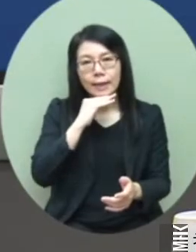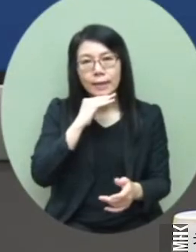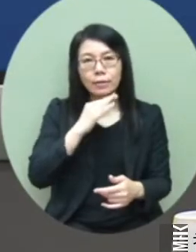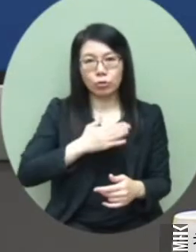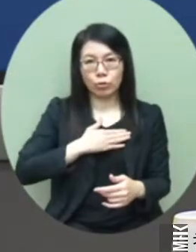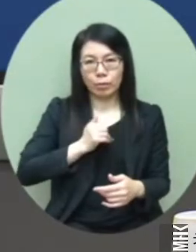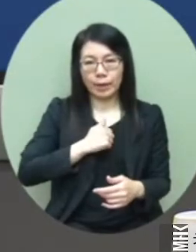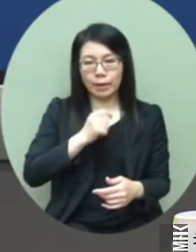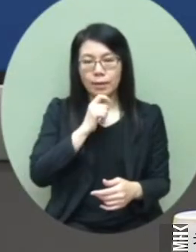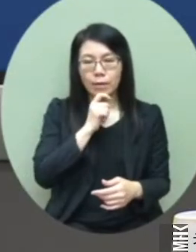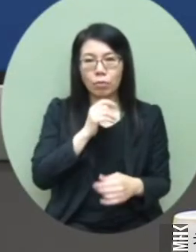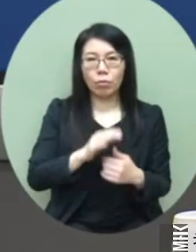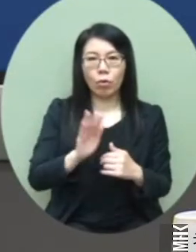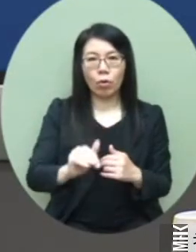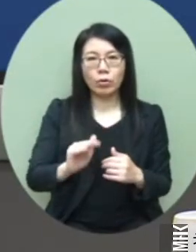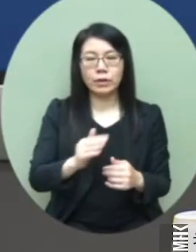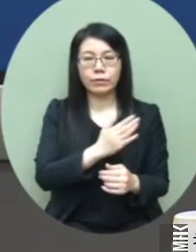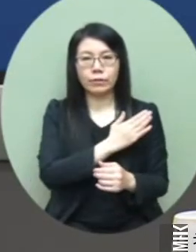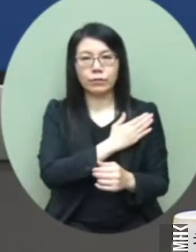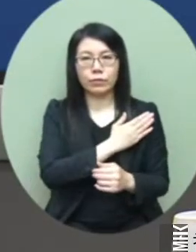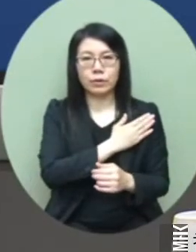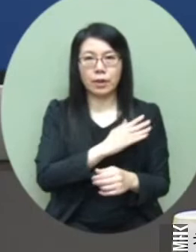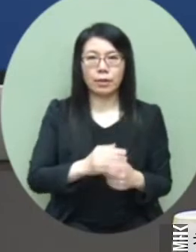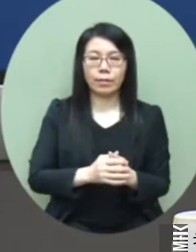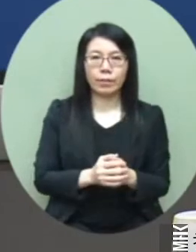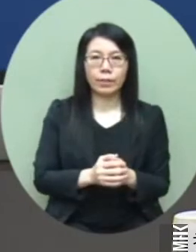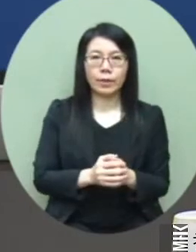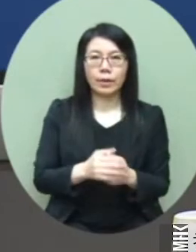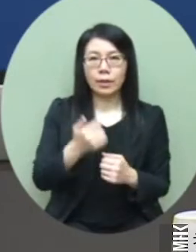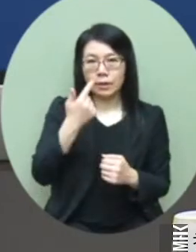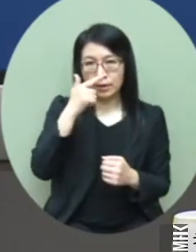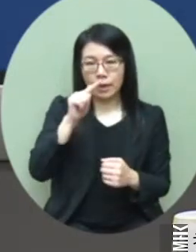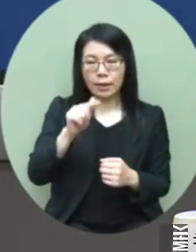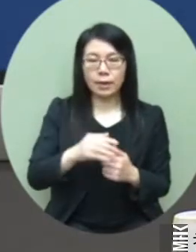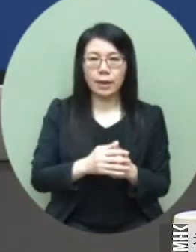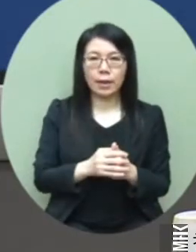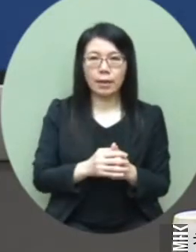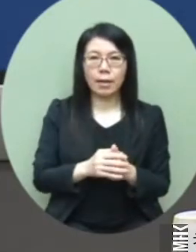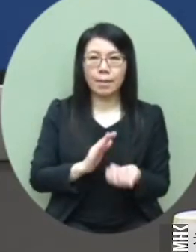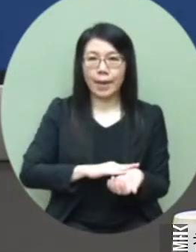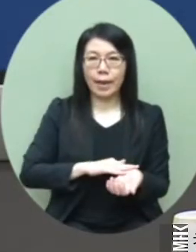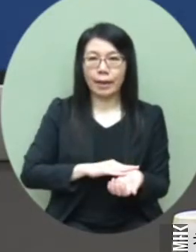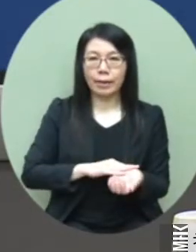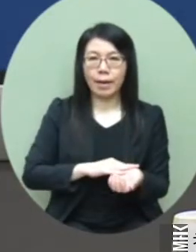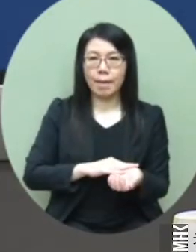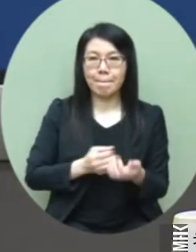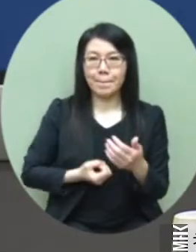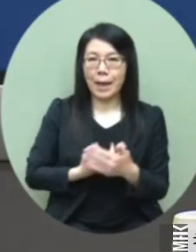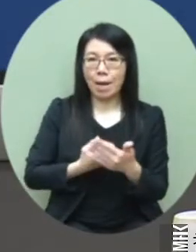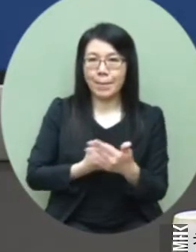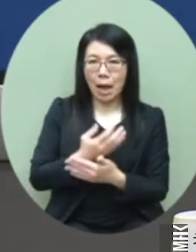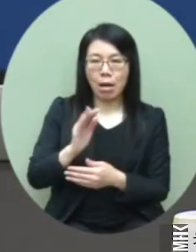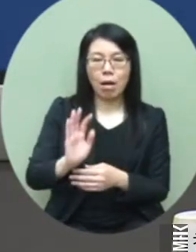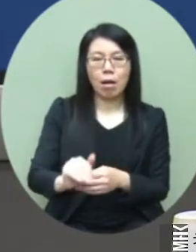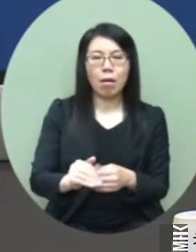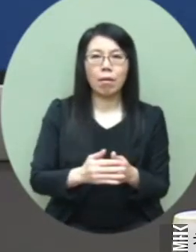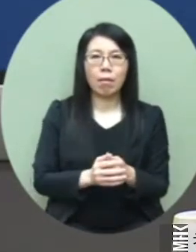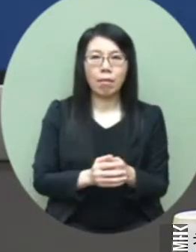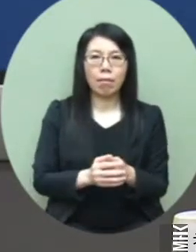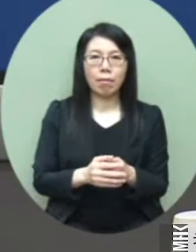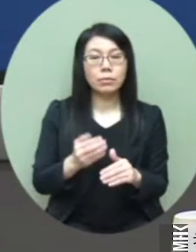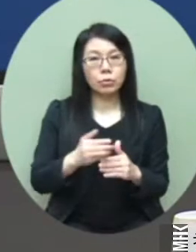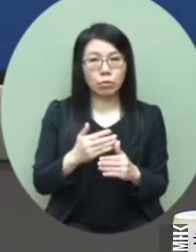any possible surge in situations. So with this greater capacity, it would be very,